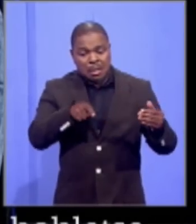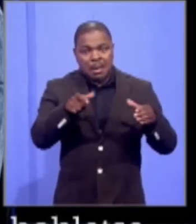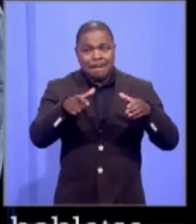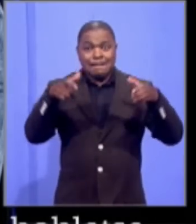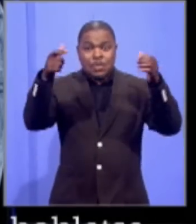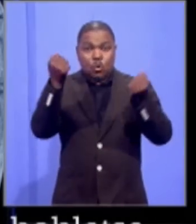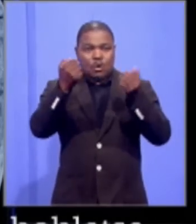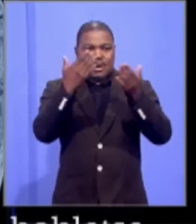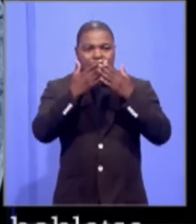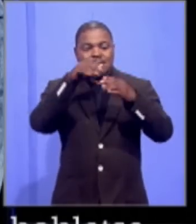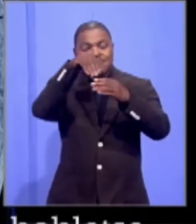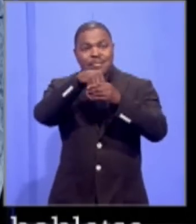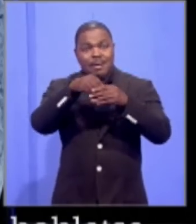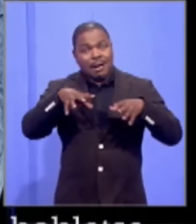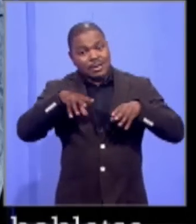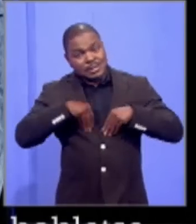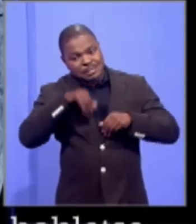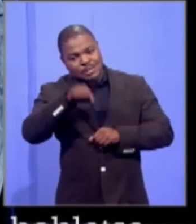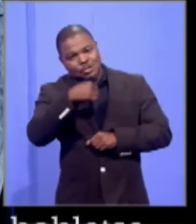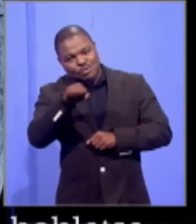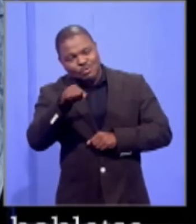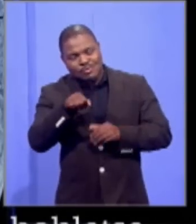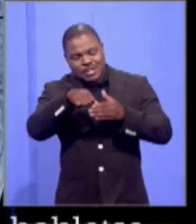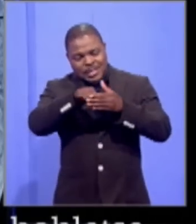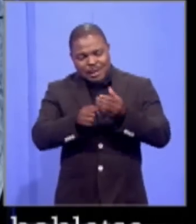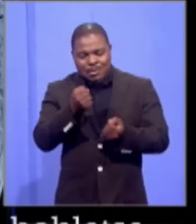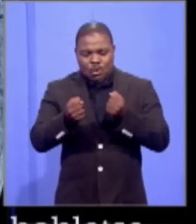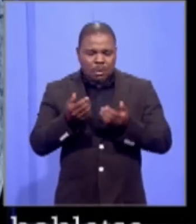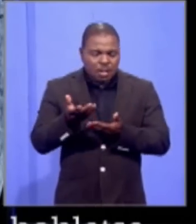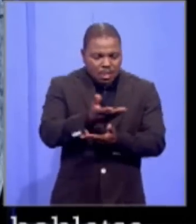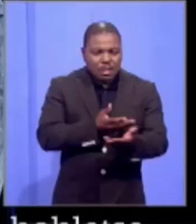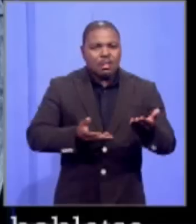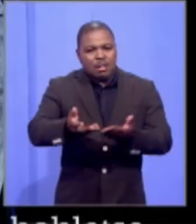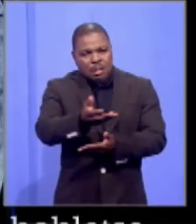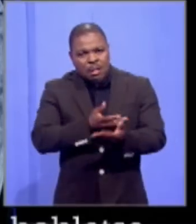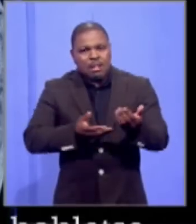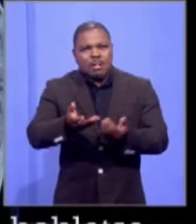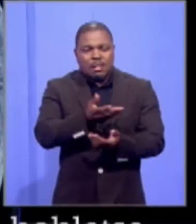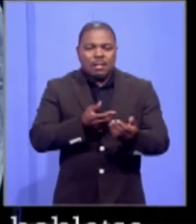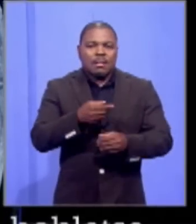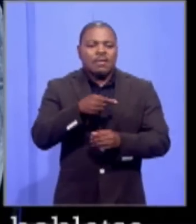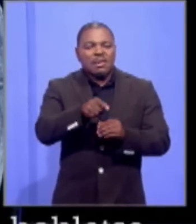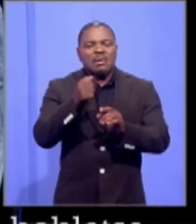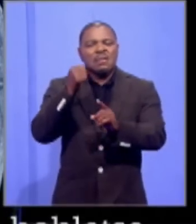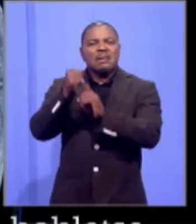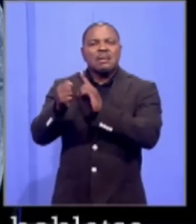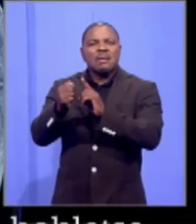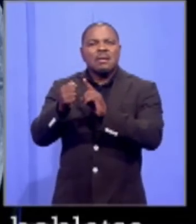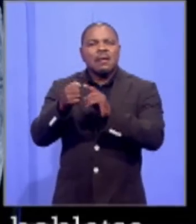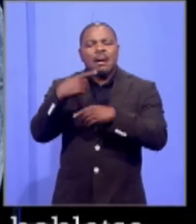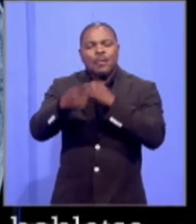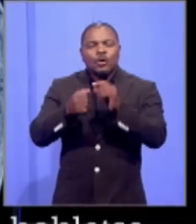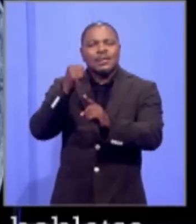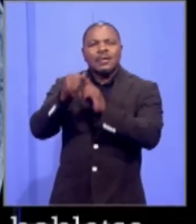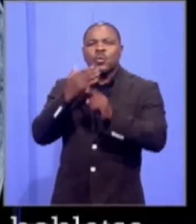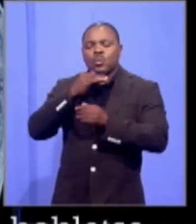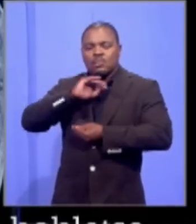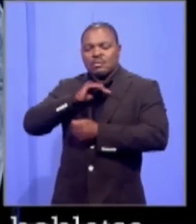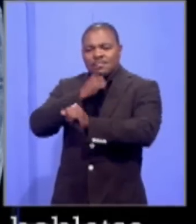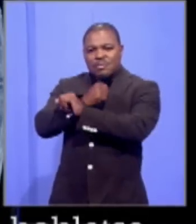be bohlatse ka gare ga kgorotsheko e ya polao ya naletšana ya peleng ya Orlando Pirates Senzo Meiwa. Ka